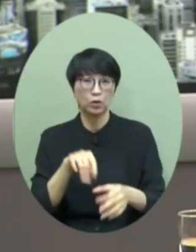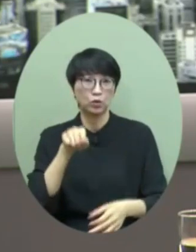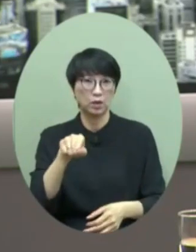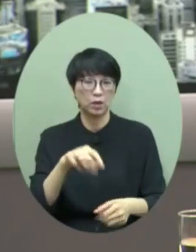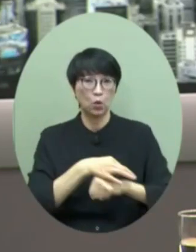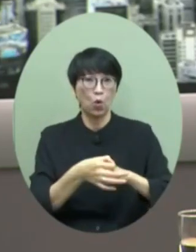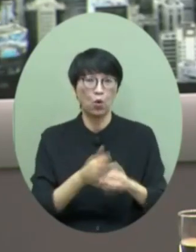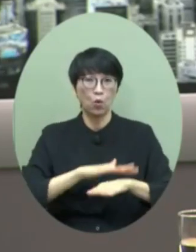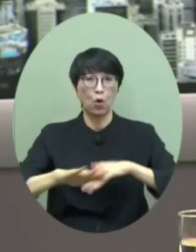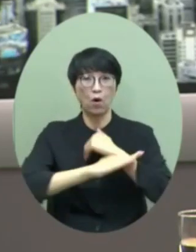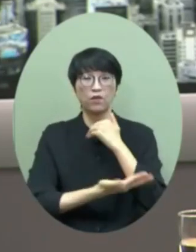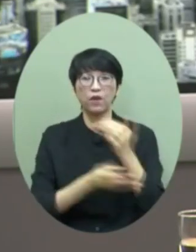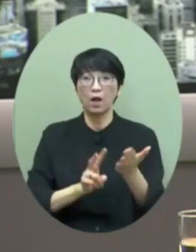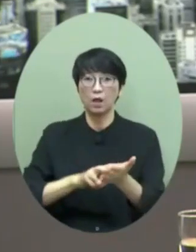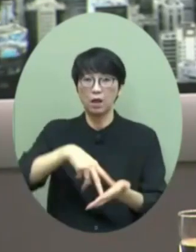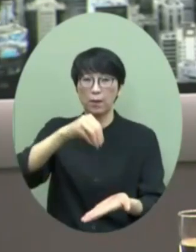been a vacuum in the law